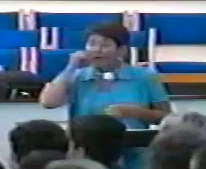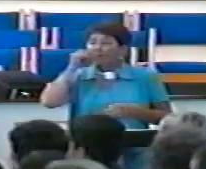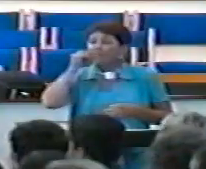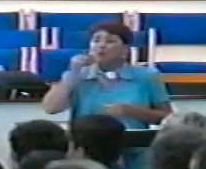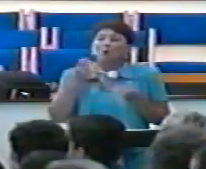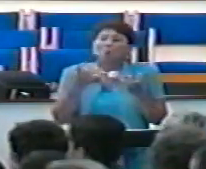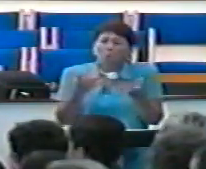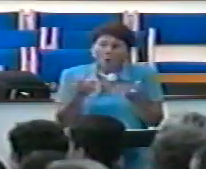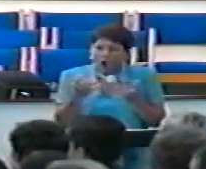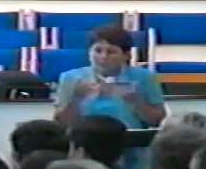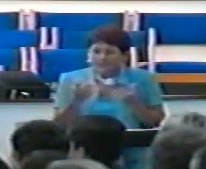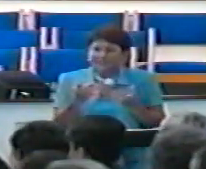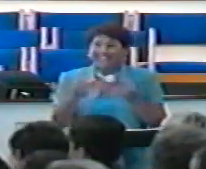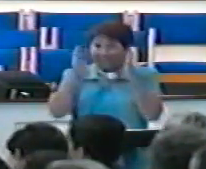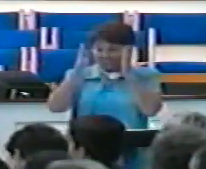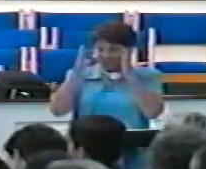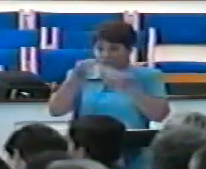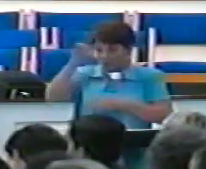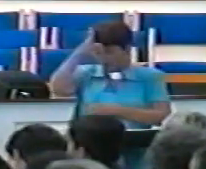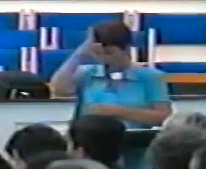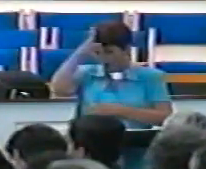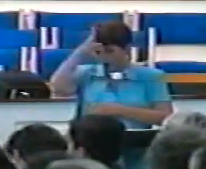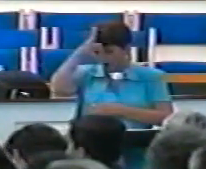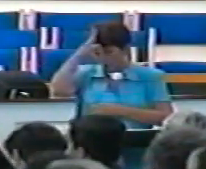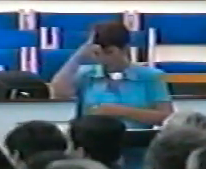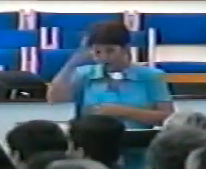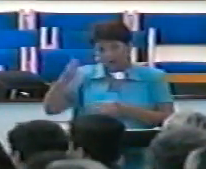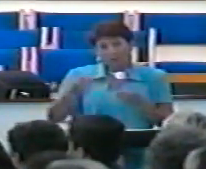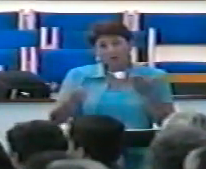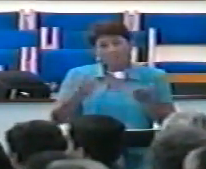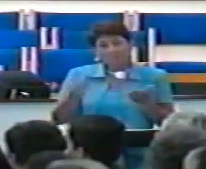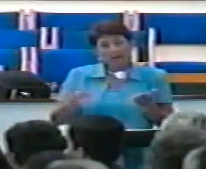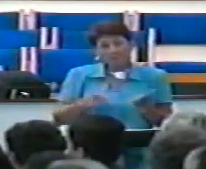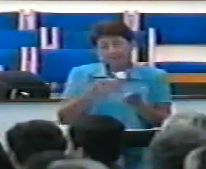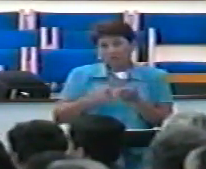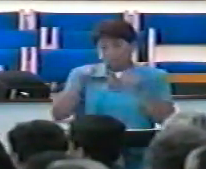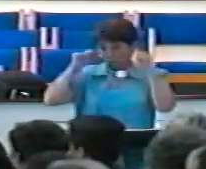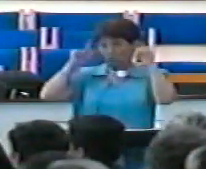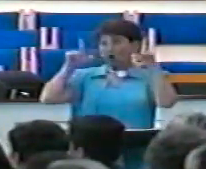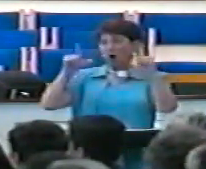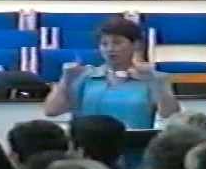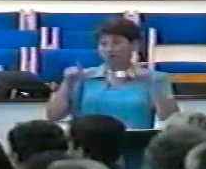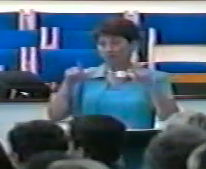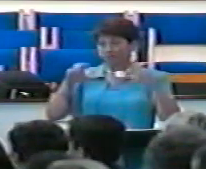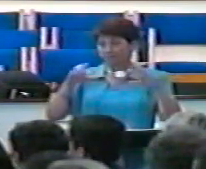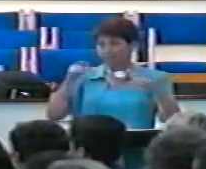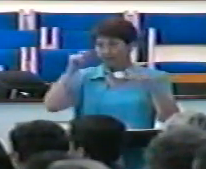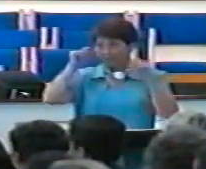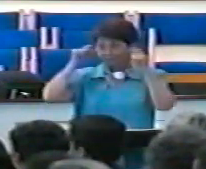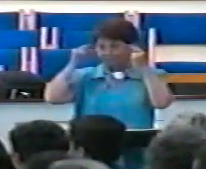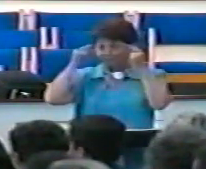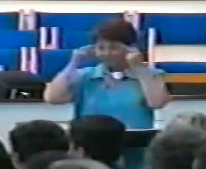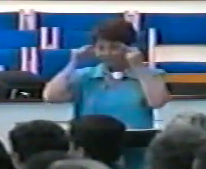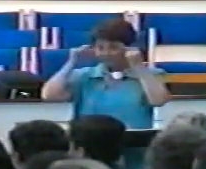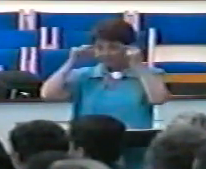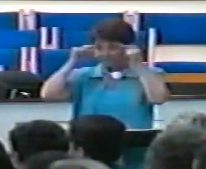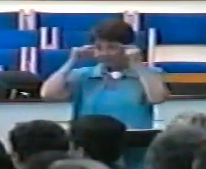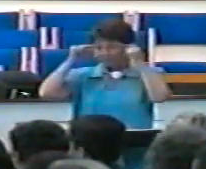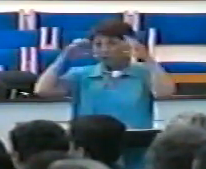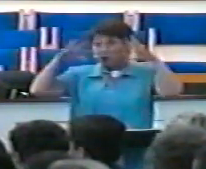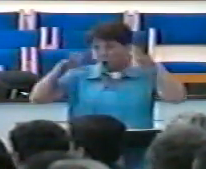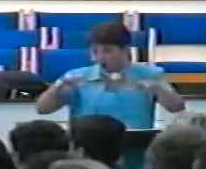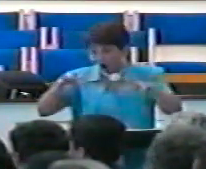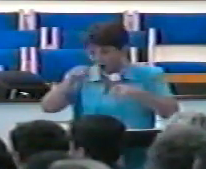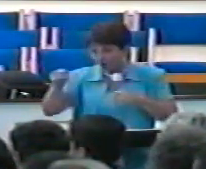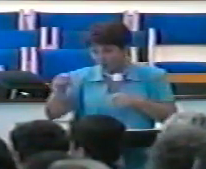might startle you just a little bit this morning. Not many things startle us anymore. When we heard Tuesday of the capture